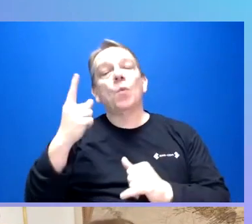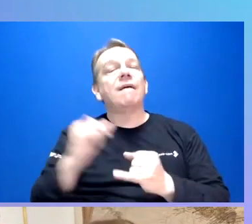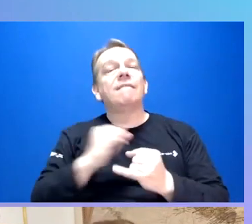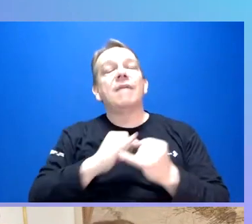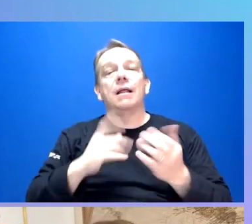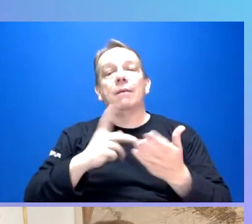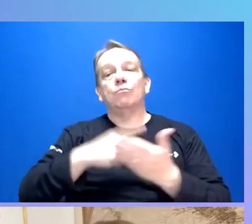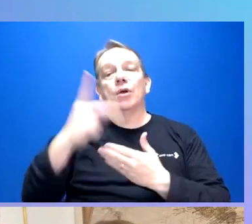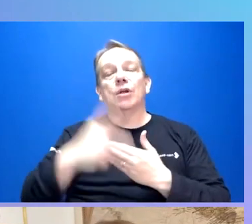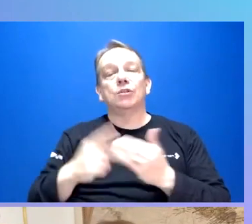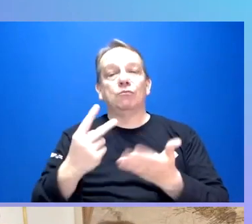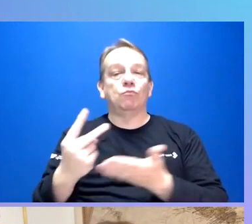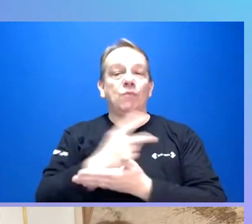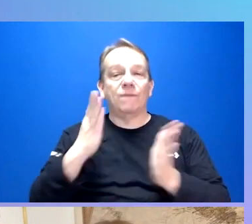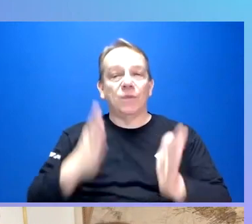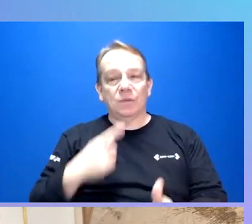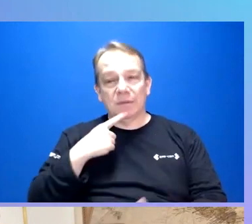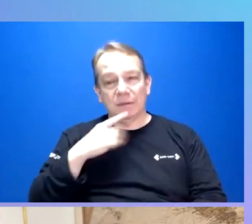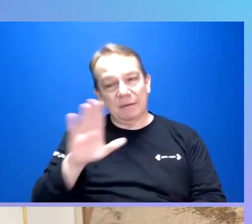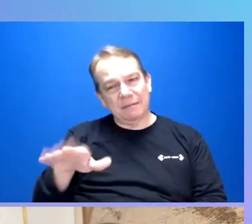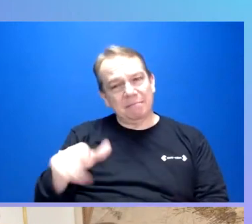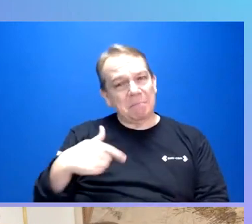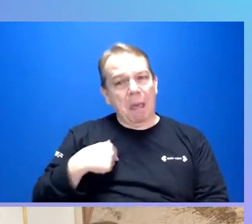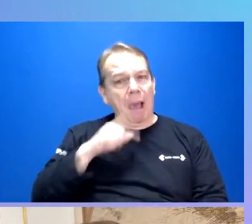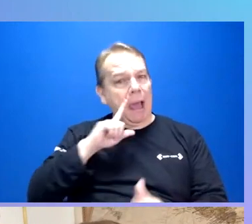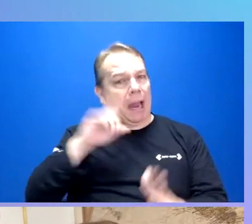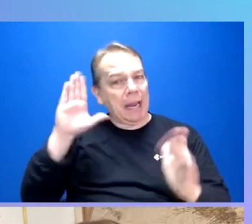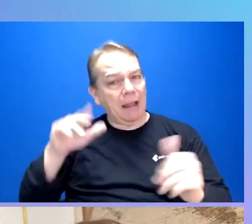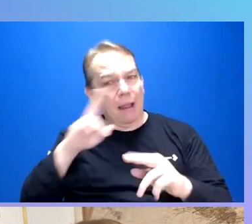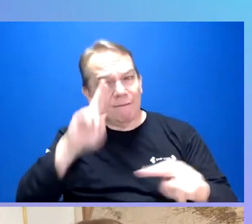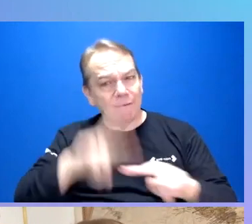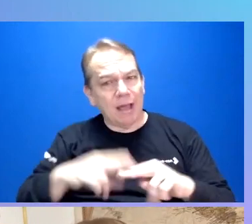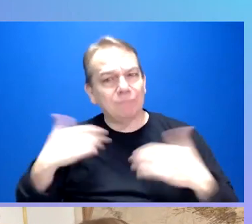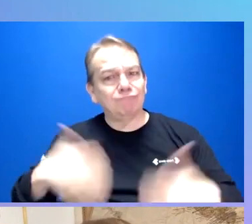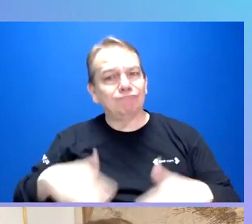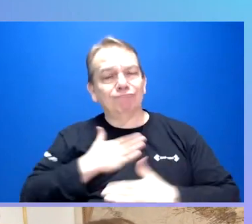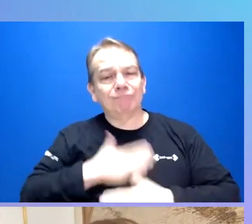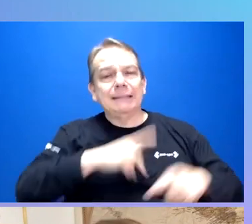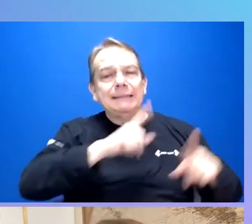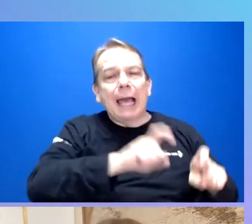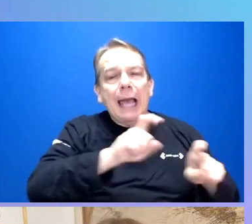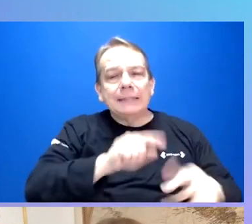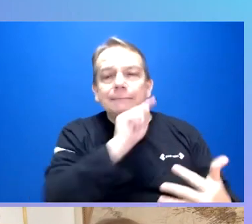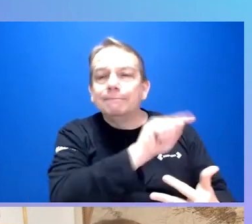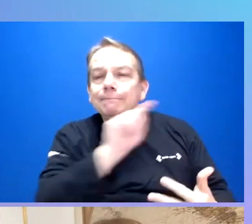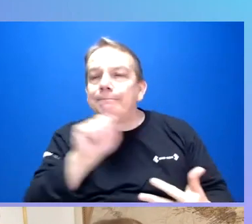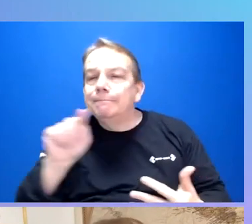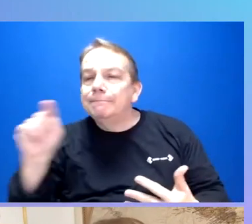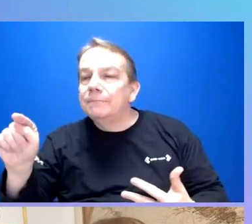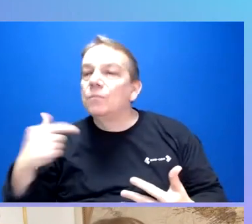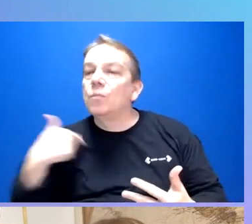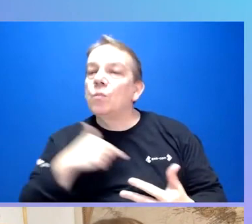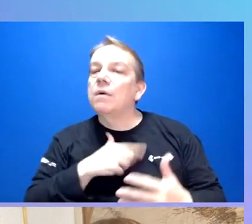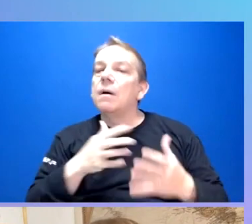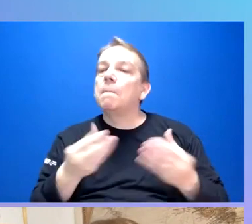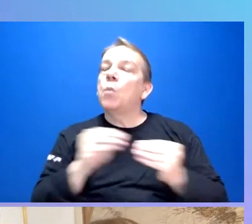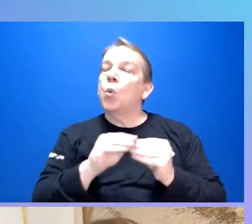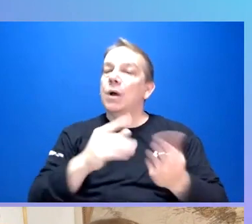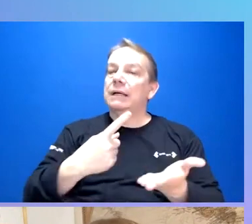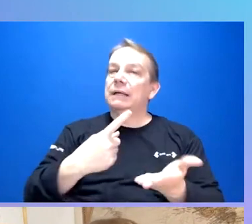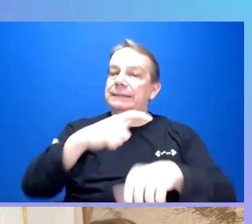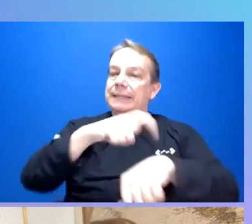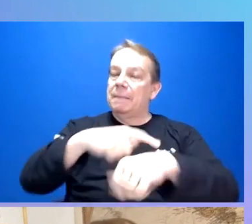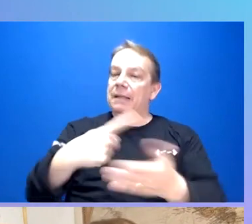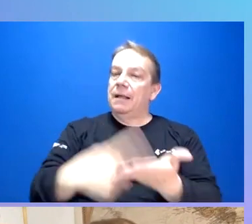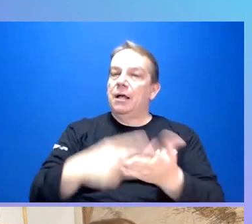reviewers commented, she was like, oh, I unexpectedly had a lot of fun testing out these projects because we spent more time discussing the